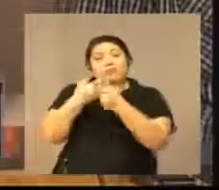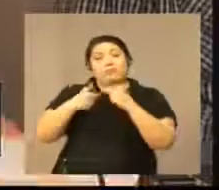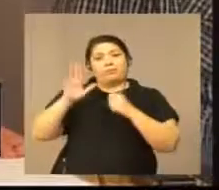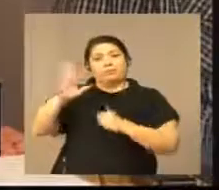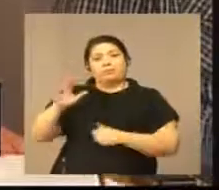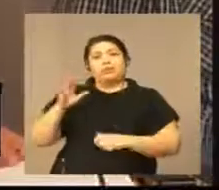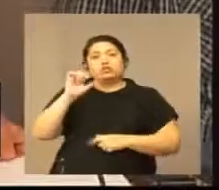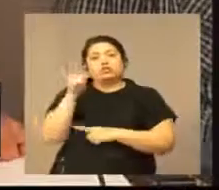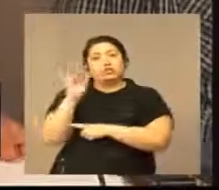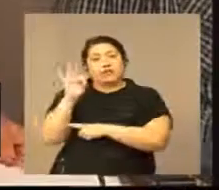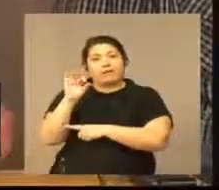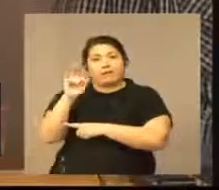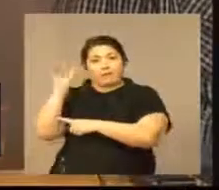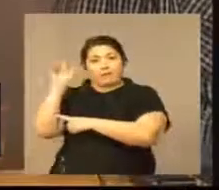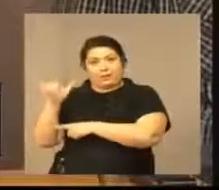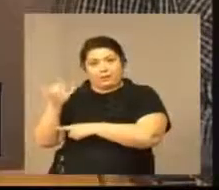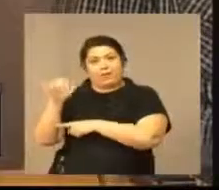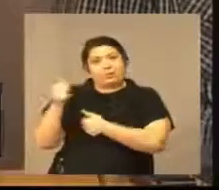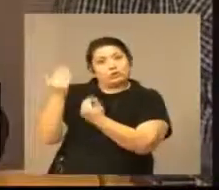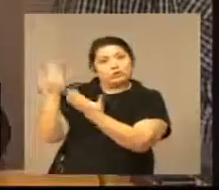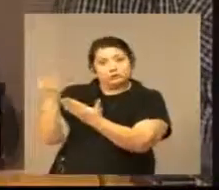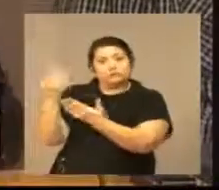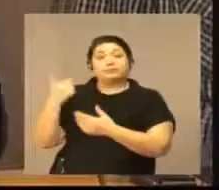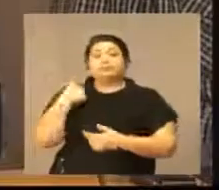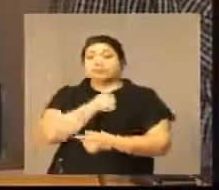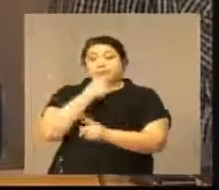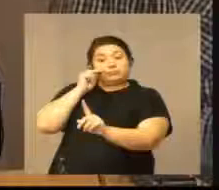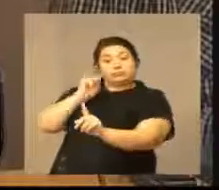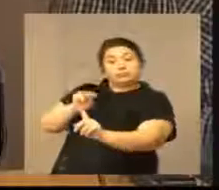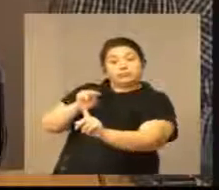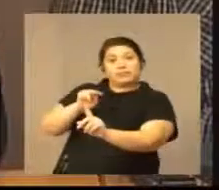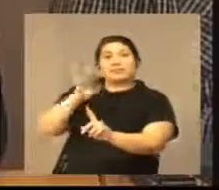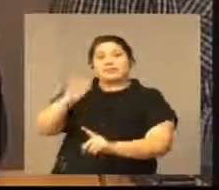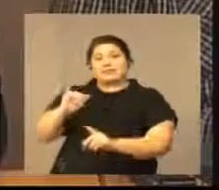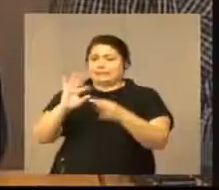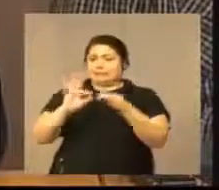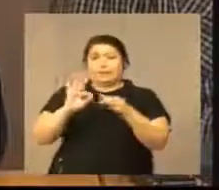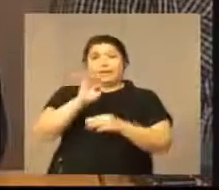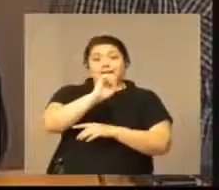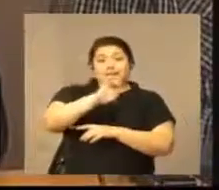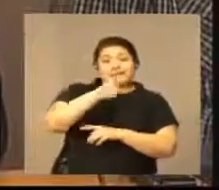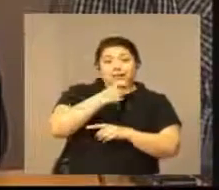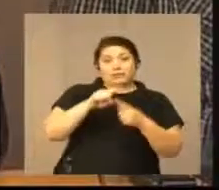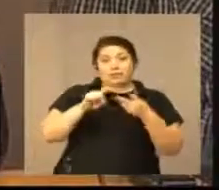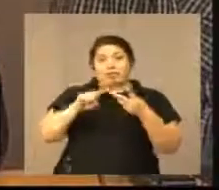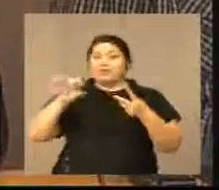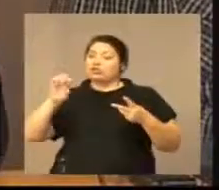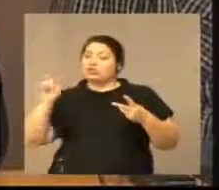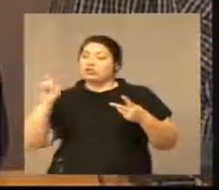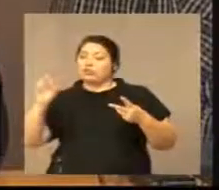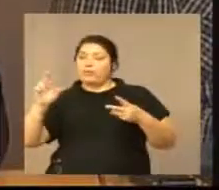resolutions. From our perspective, when we use the term sex and gender balance